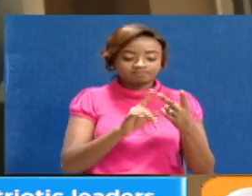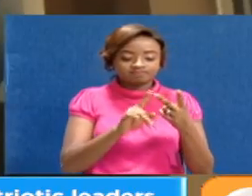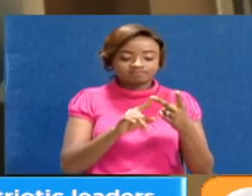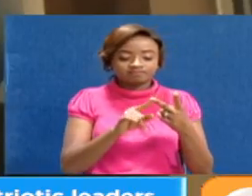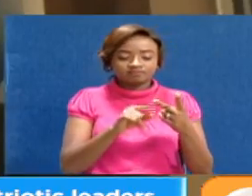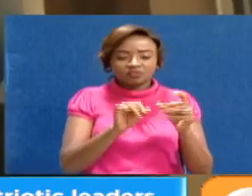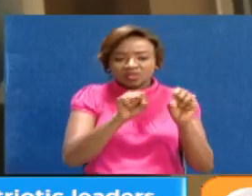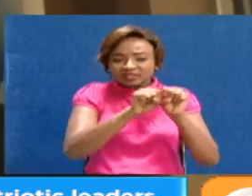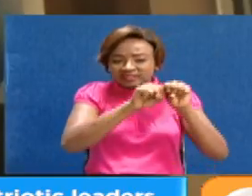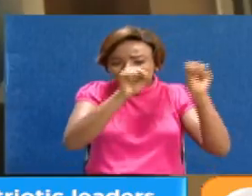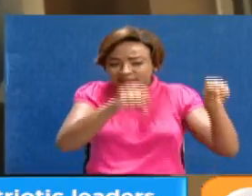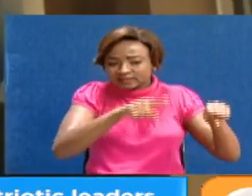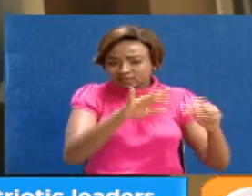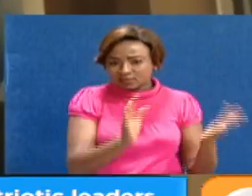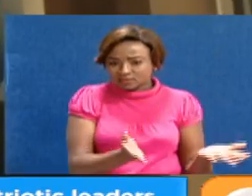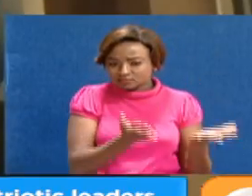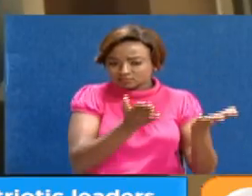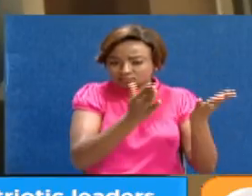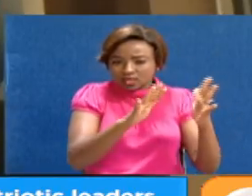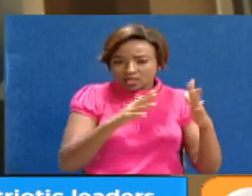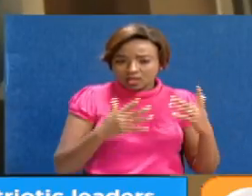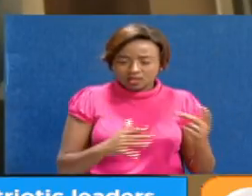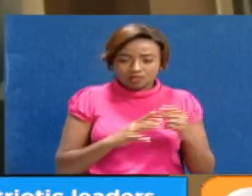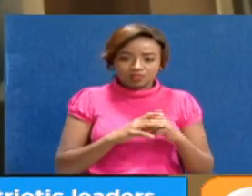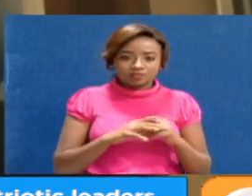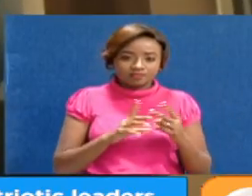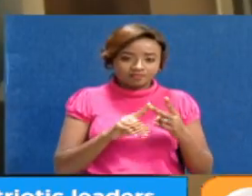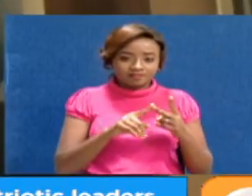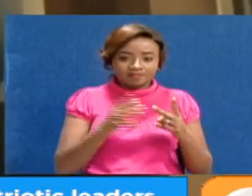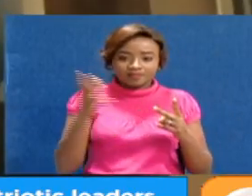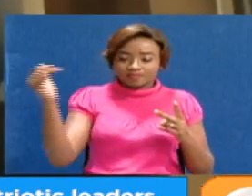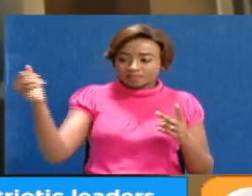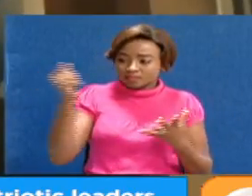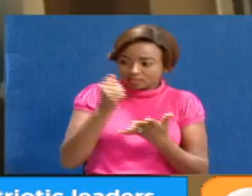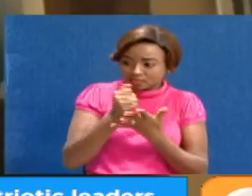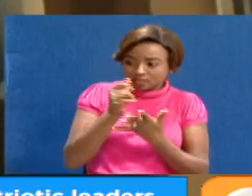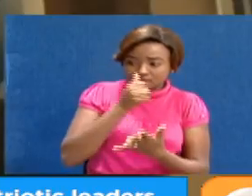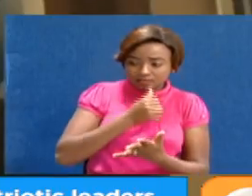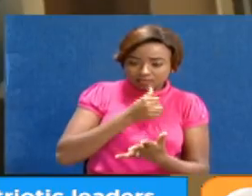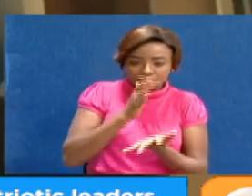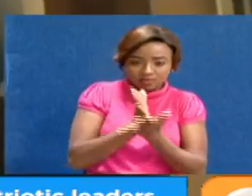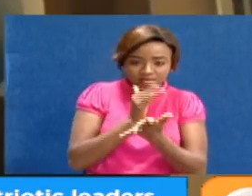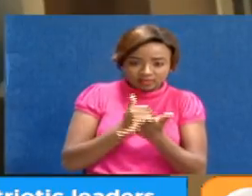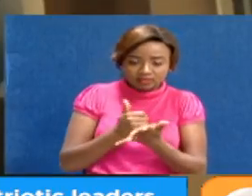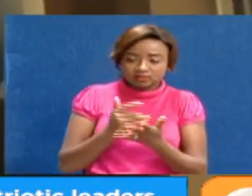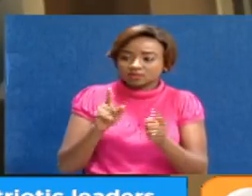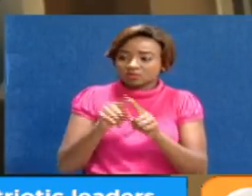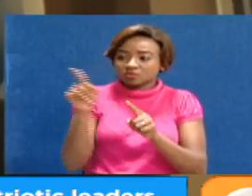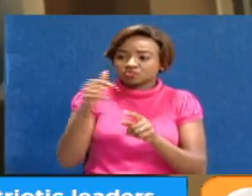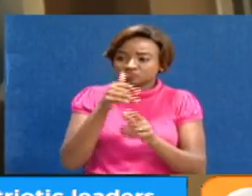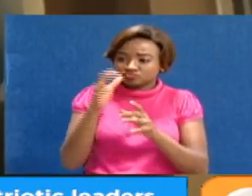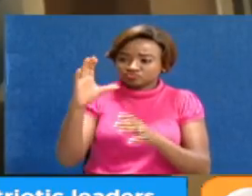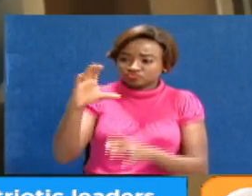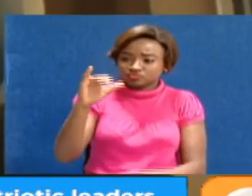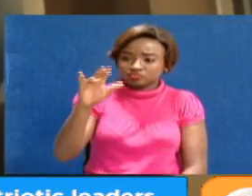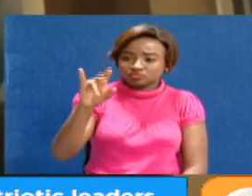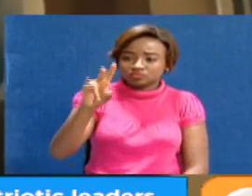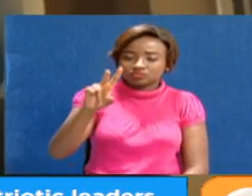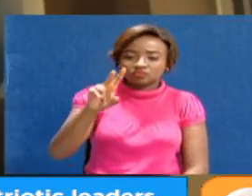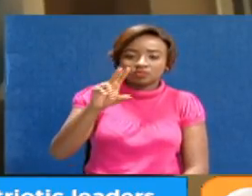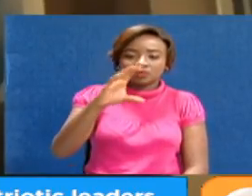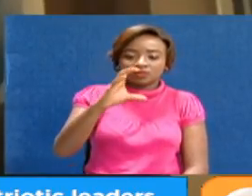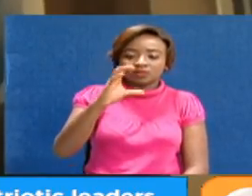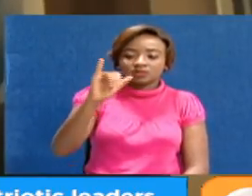also with the commissioner and with ODPP. We need to bring the private sector and the civil society. We need to be